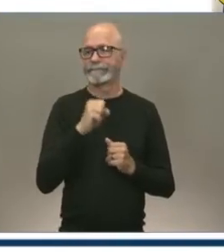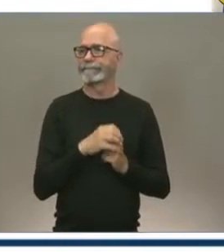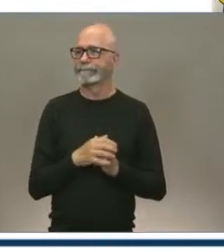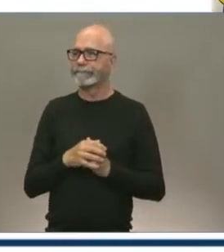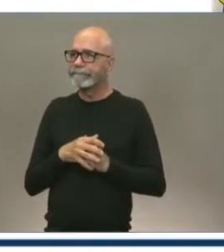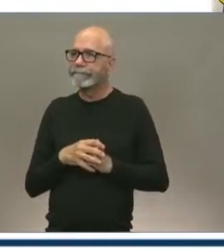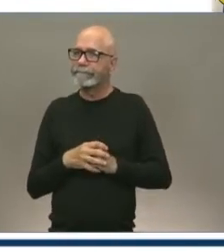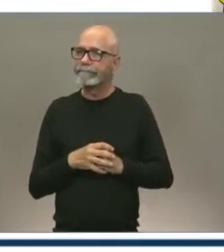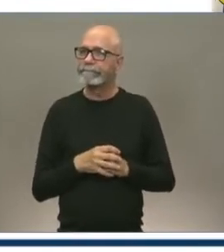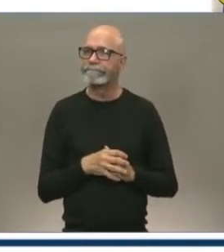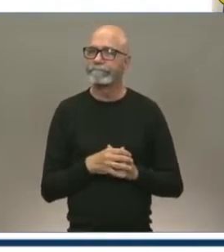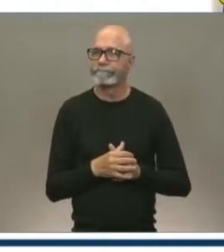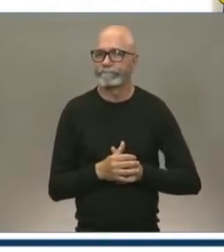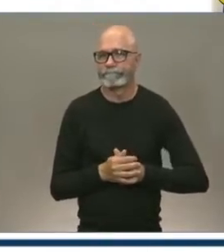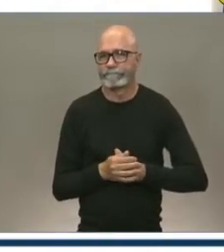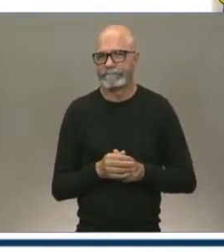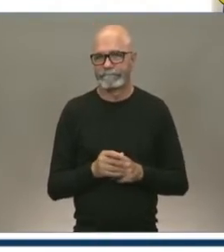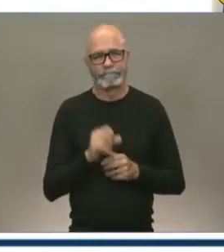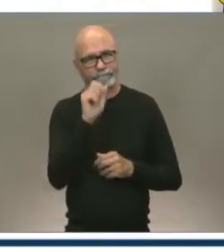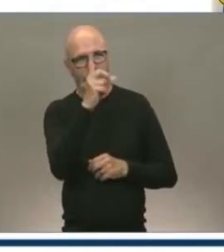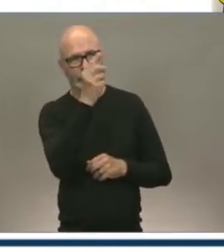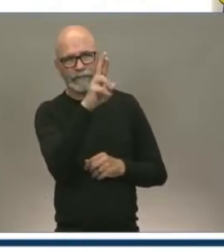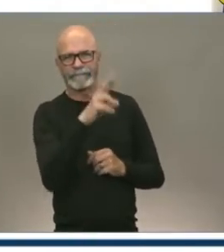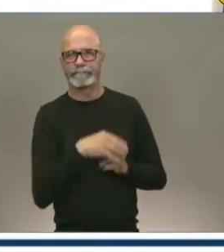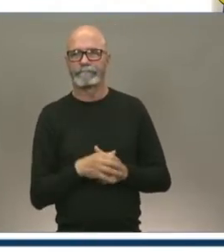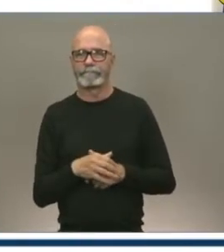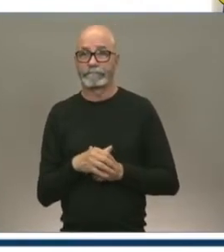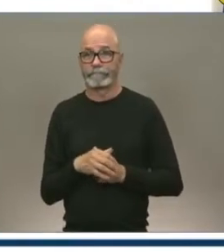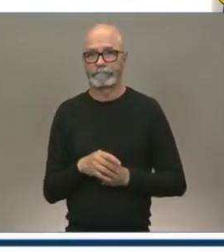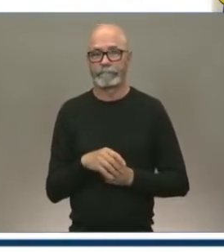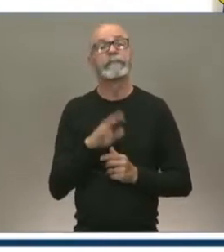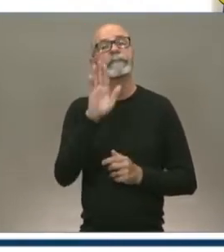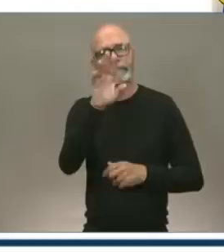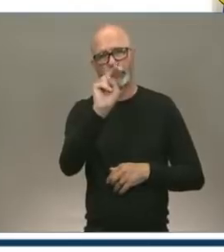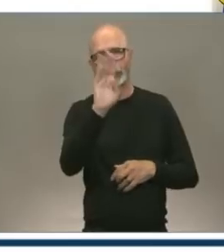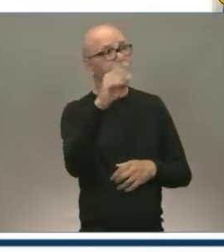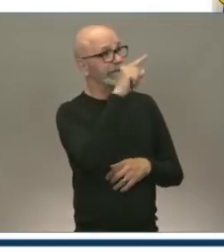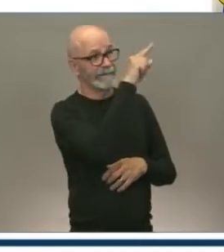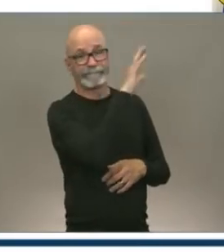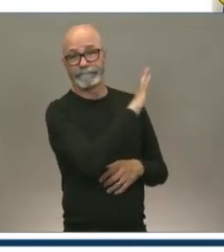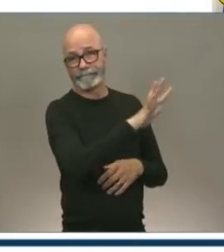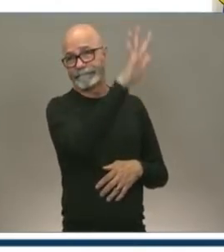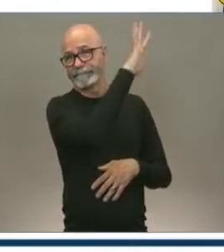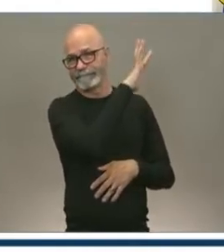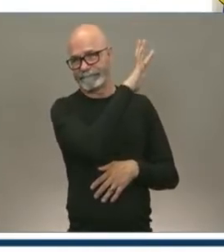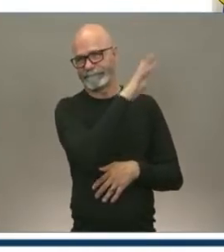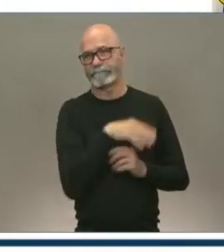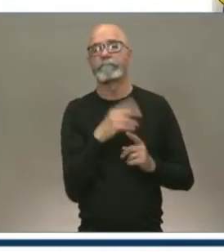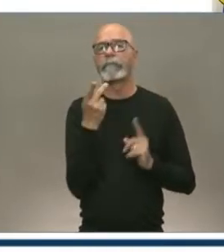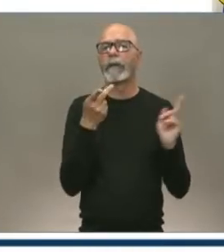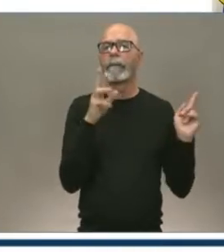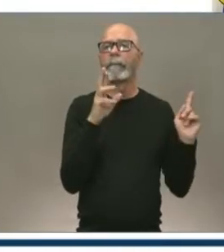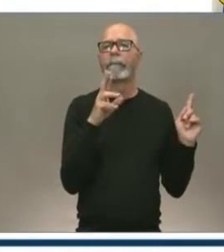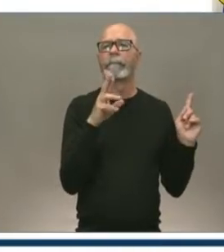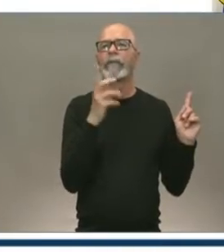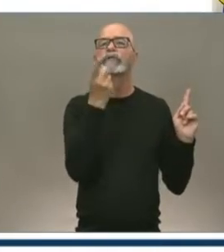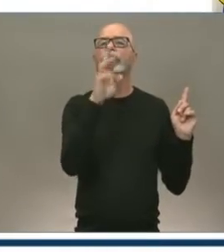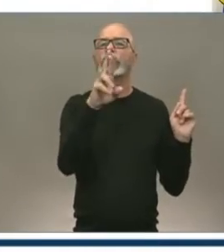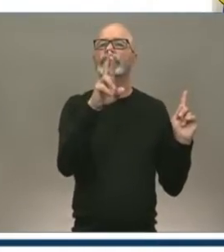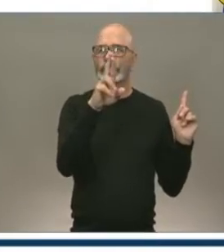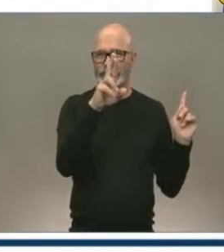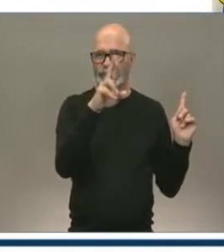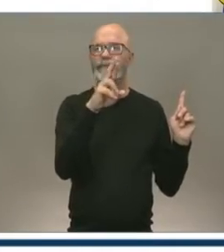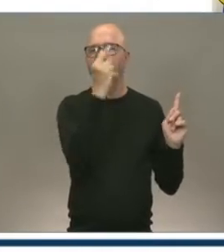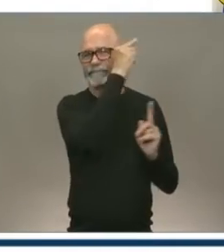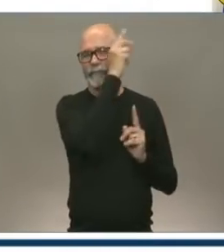Dr. Strang, your counterpart in New Brunswick over the weekend basically stated that every case there is now a presumptive variant case.